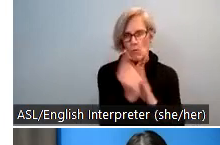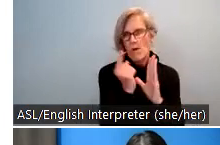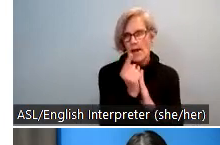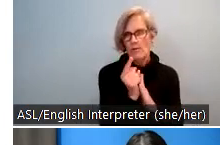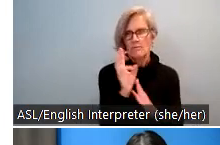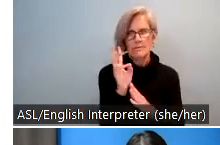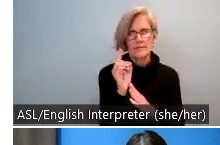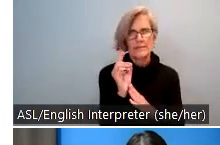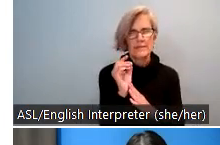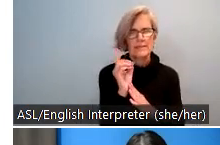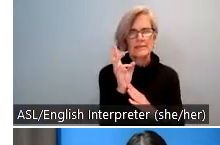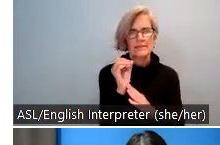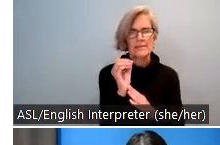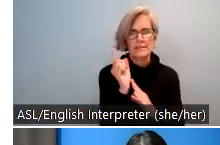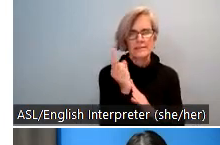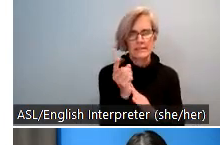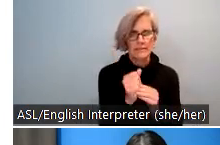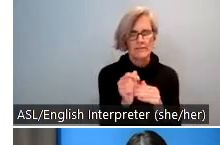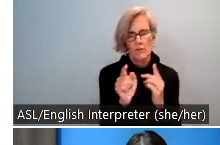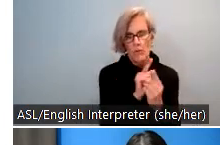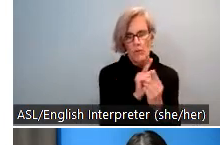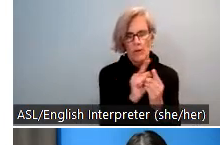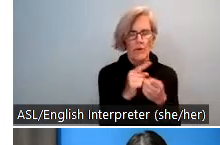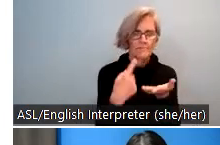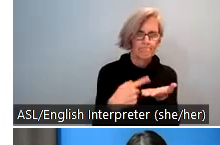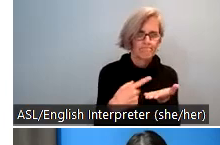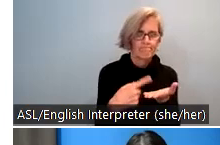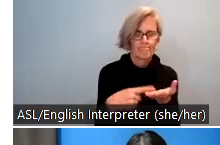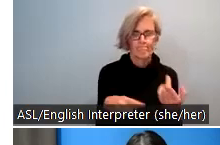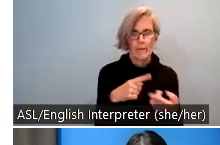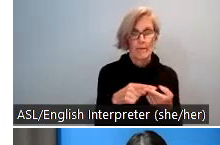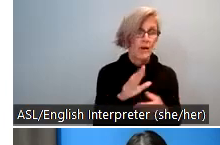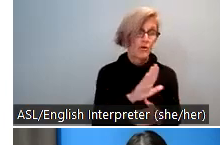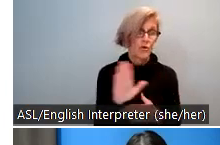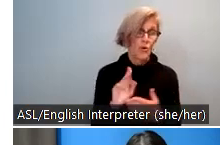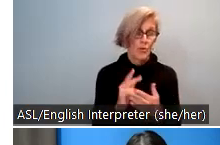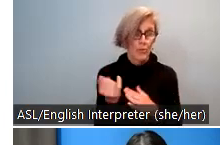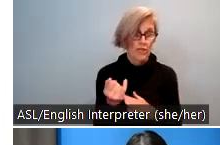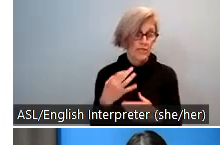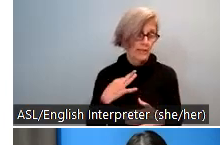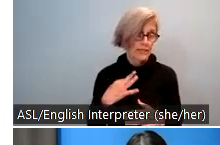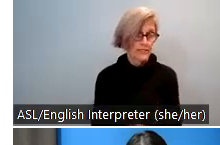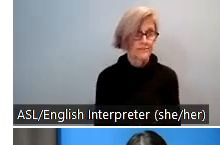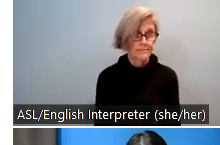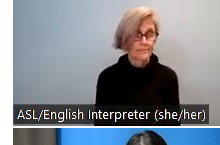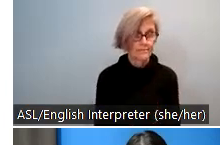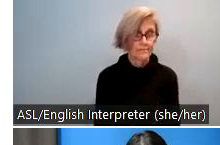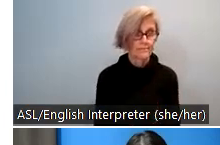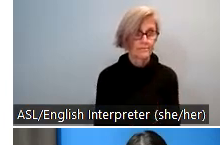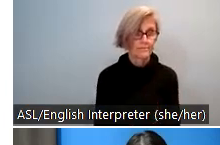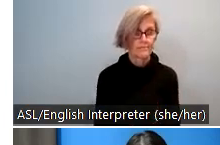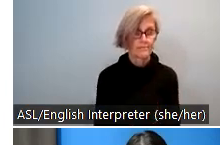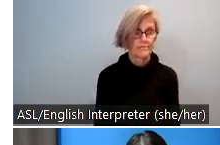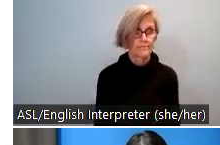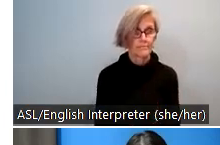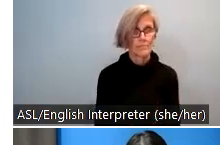meetings to have one-on-one consultations for your projects. We highly encourage everyone to